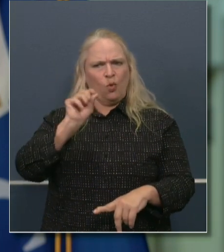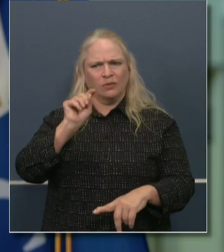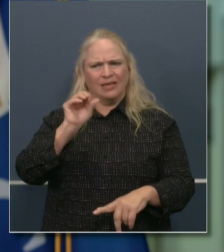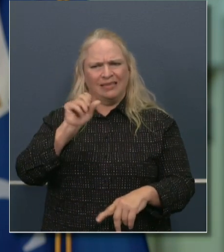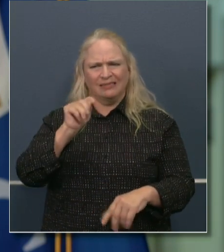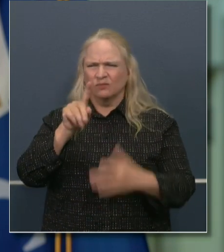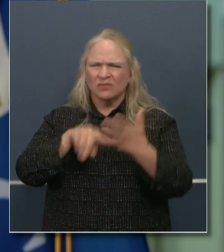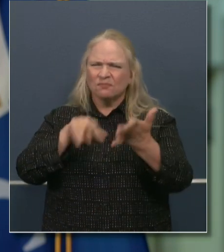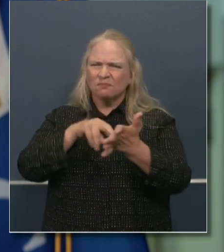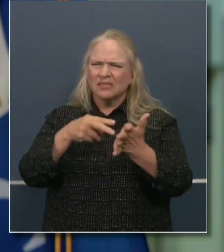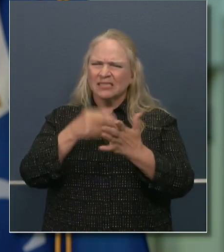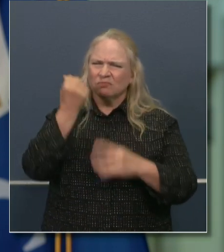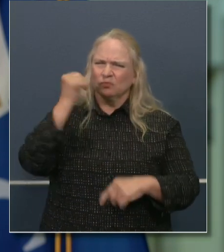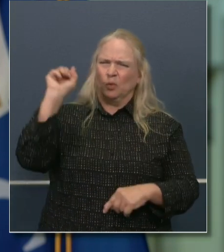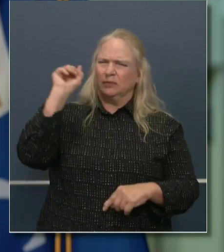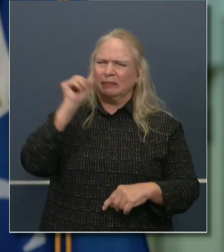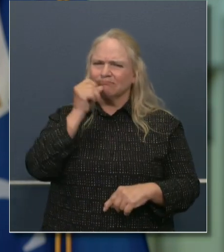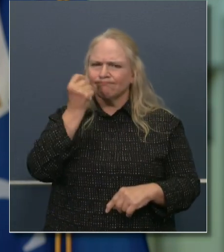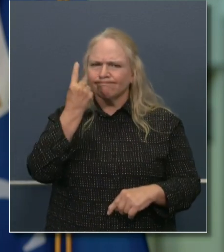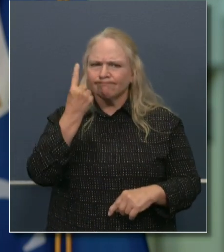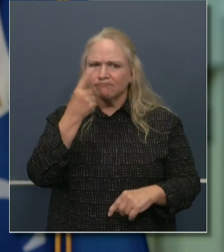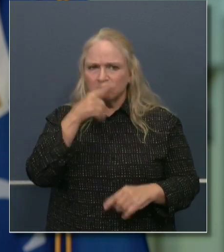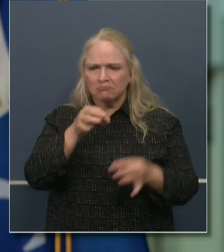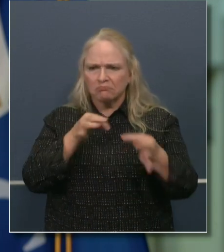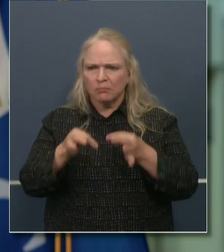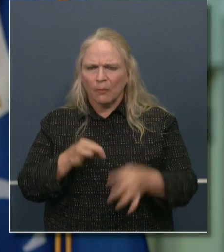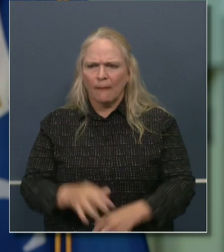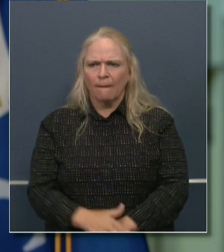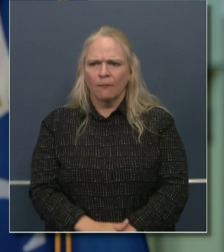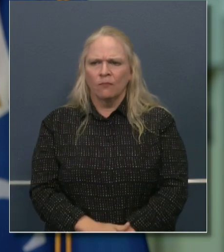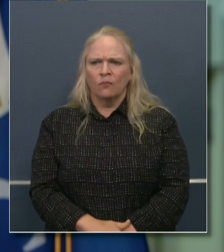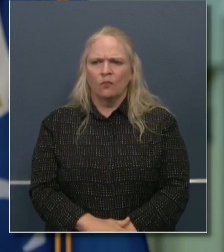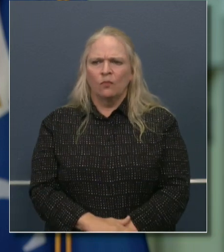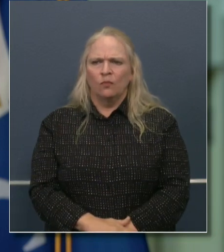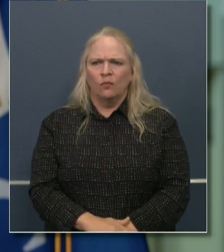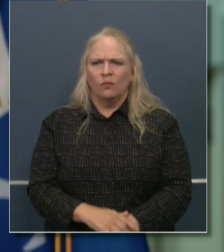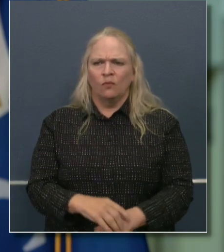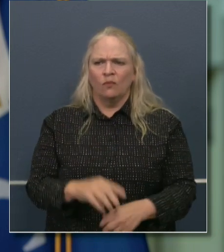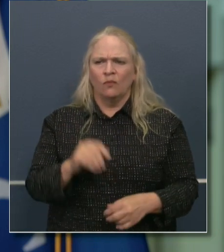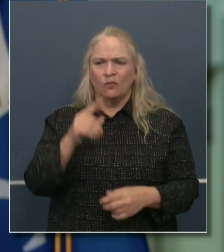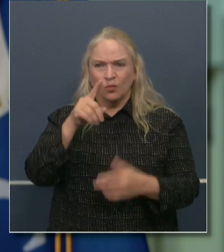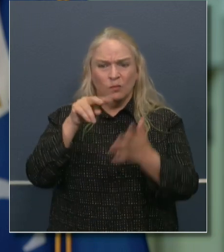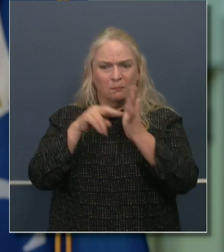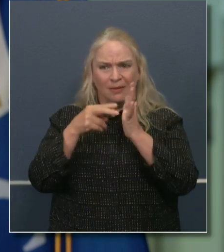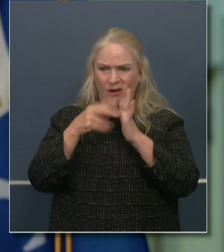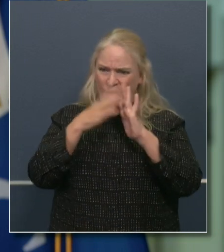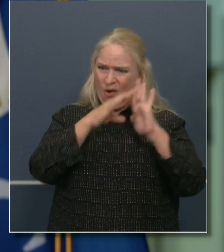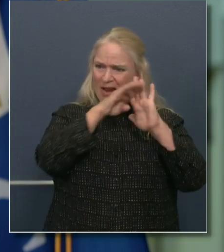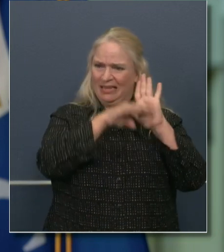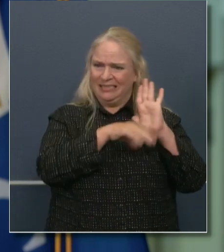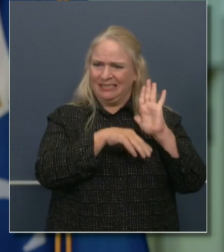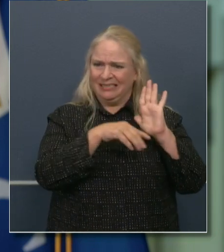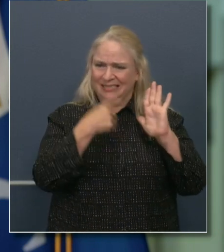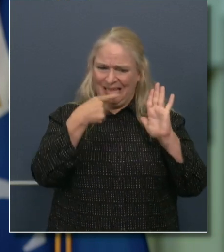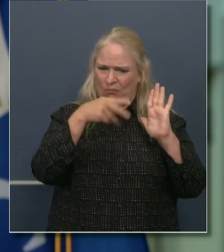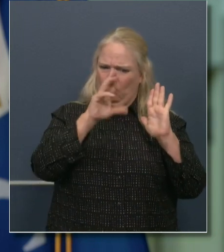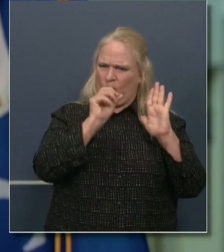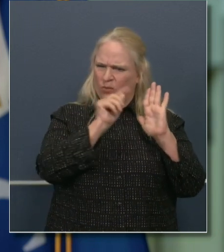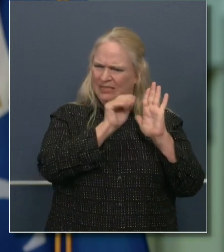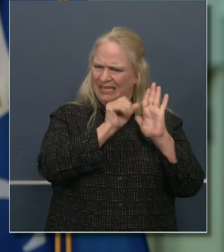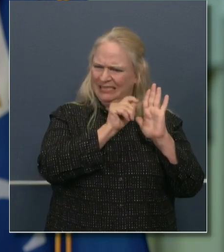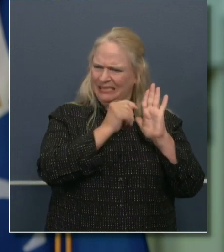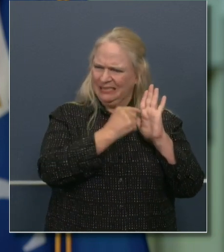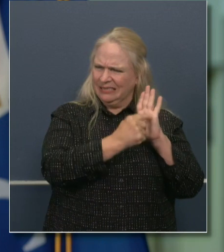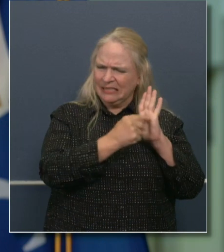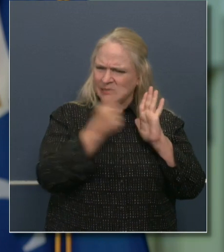sorry, I didn't catch the last. One of the items listed on the website is what? Is protest, or one of the industries under the